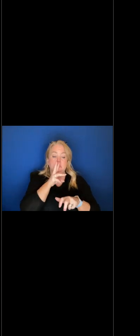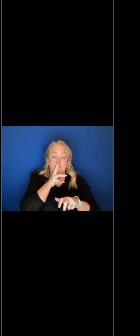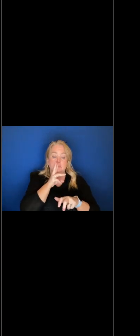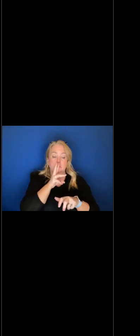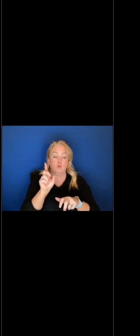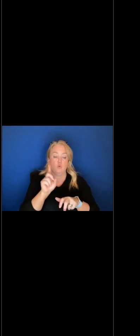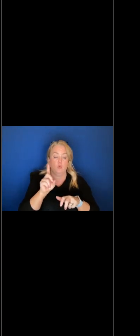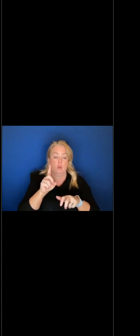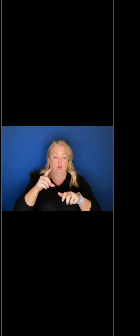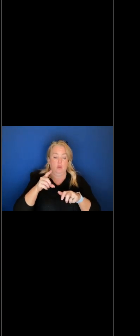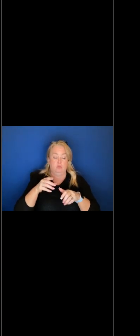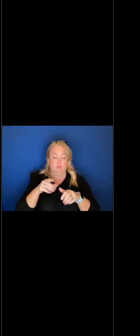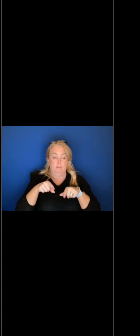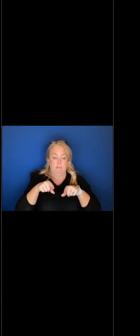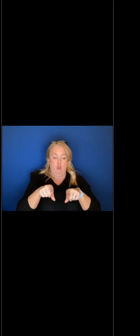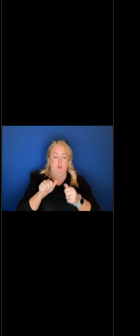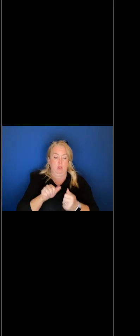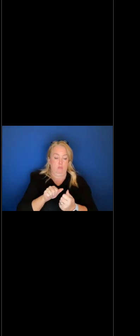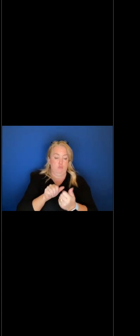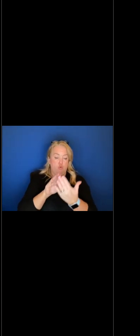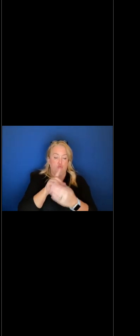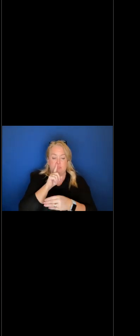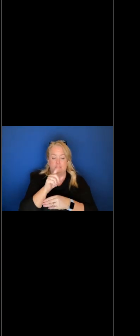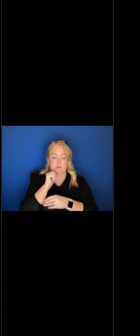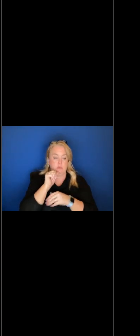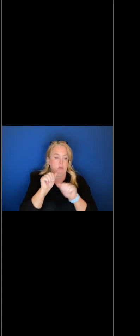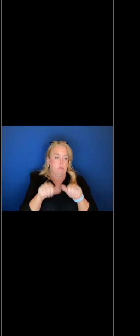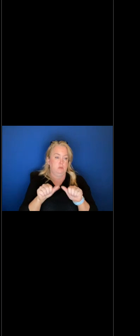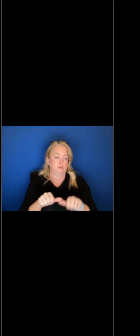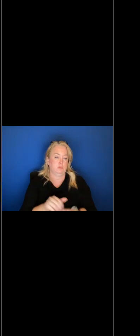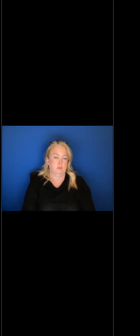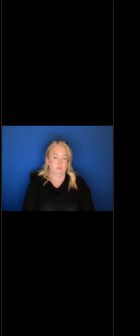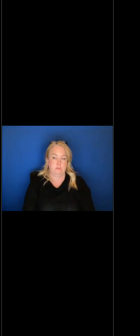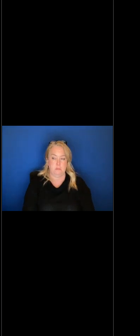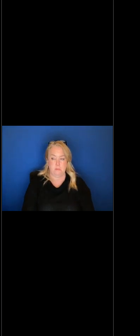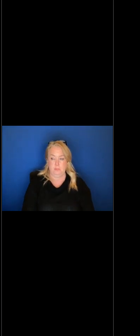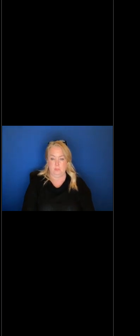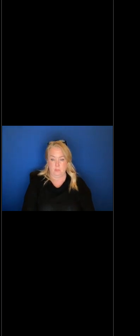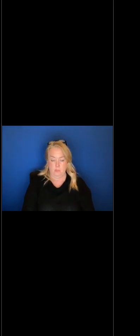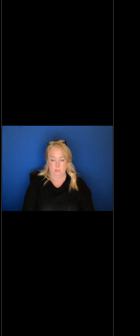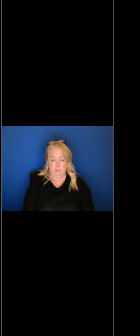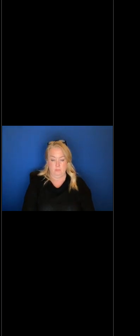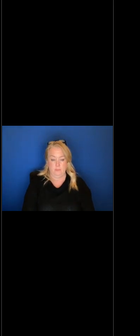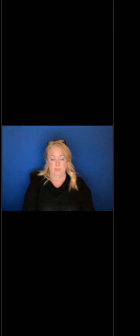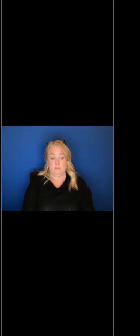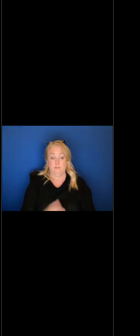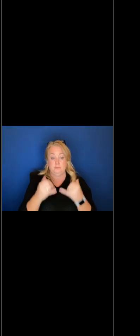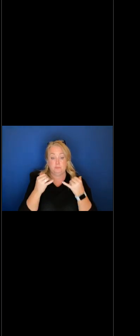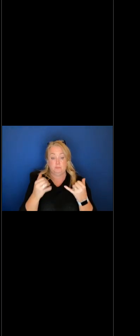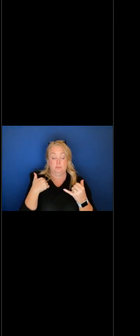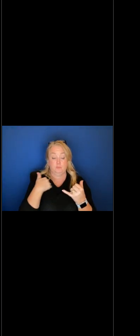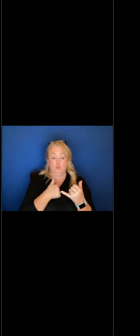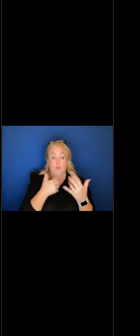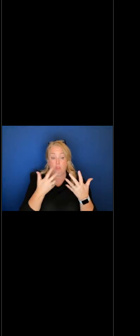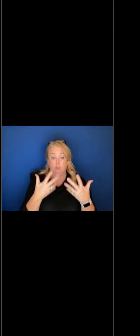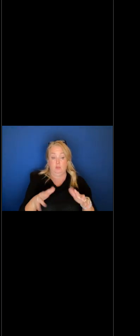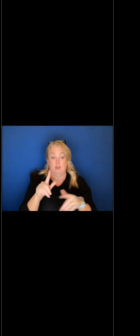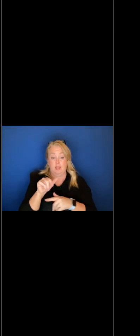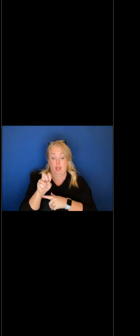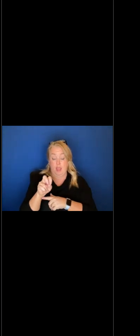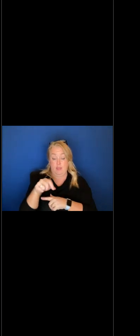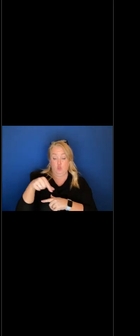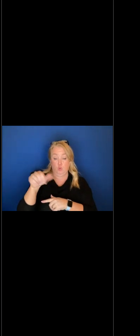a parallel approach is not possible. So now we have reached our live